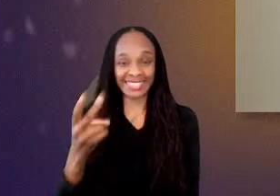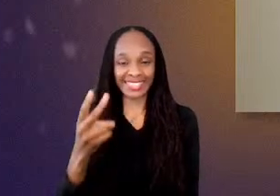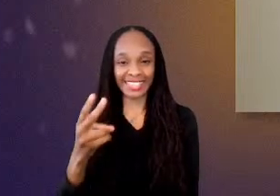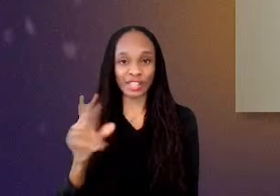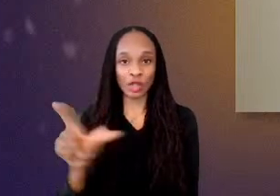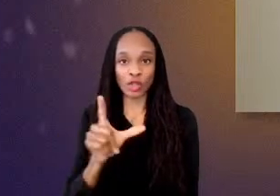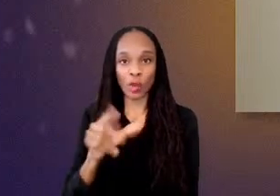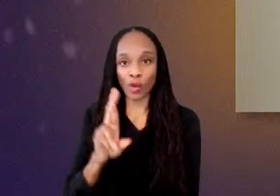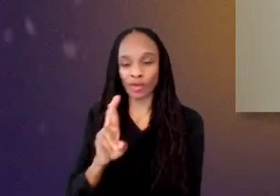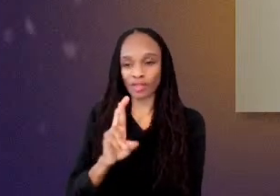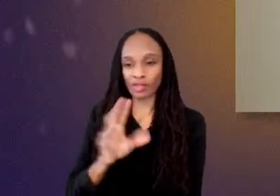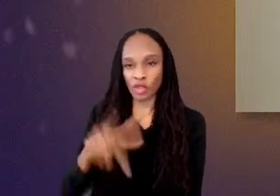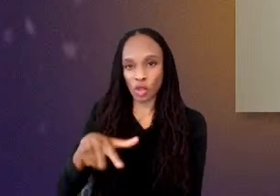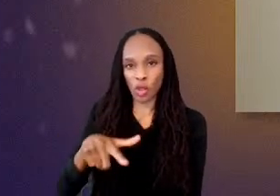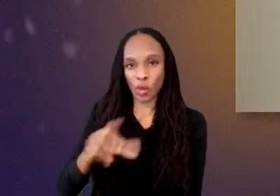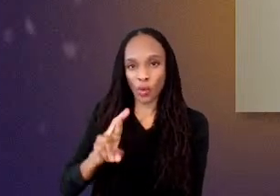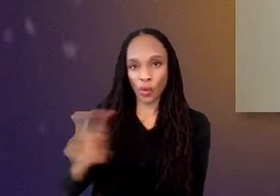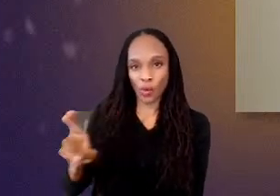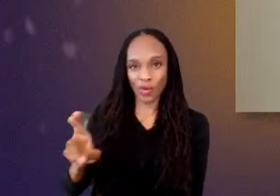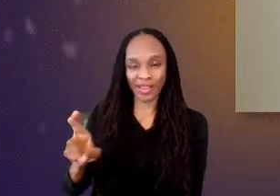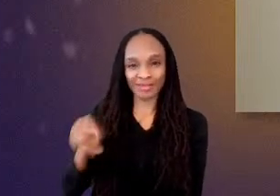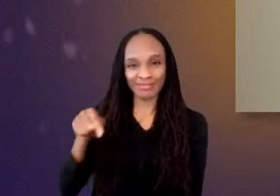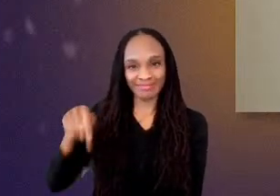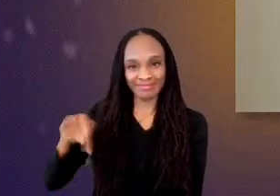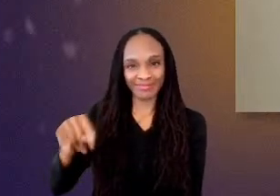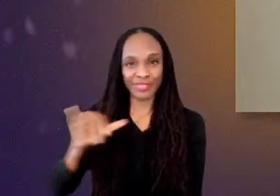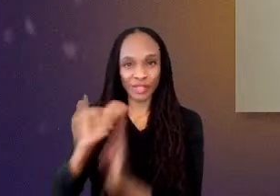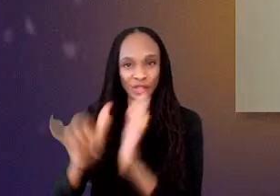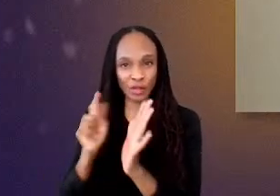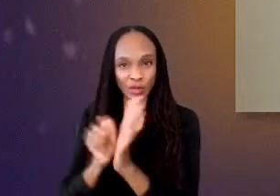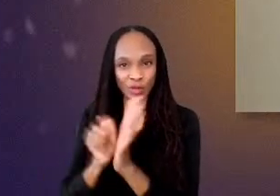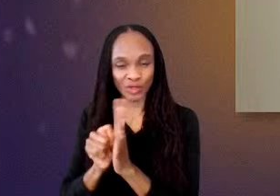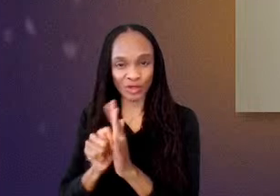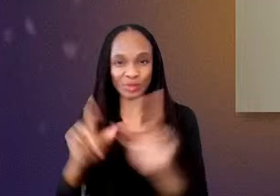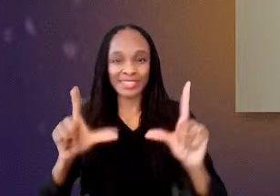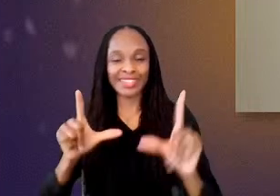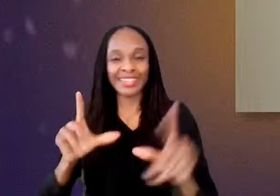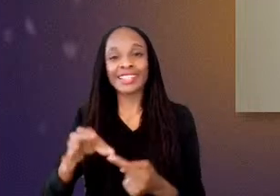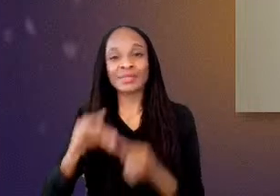of your YouTube screen. And finally, a special thank you to our